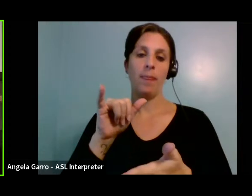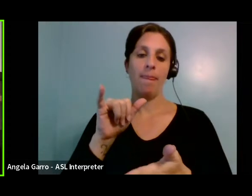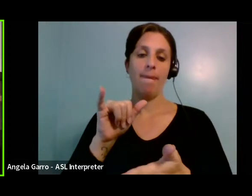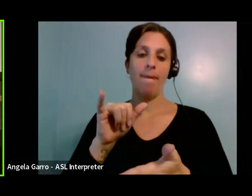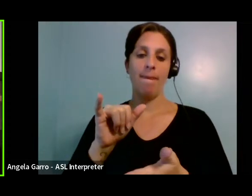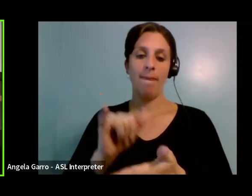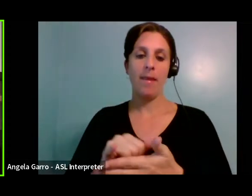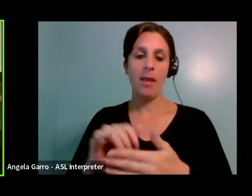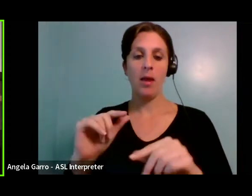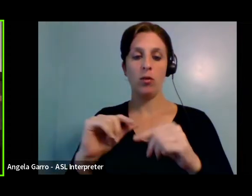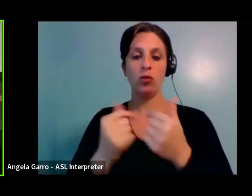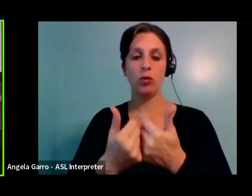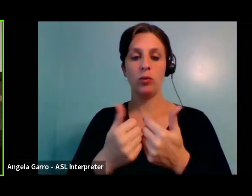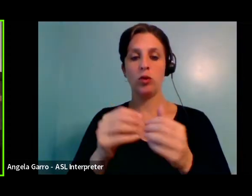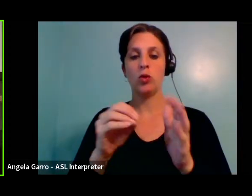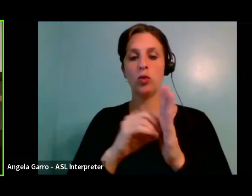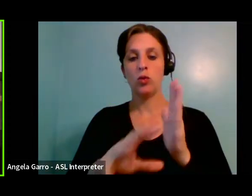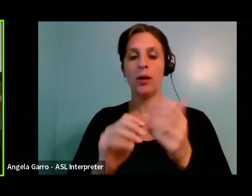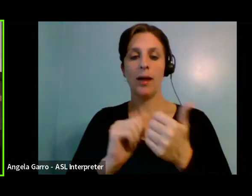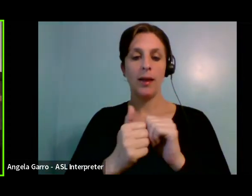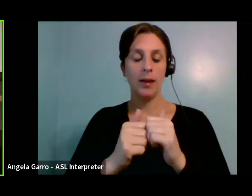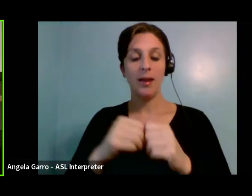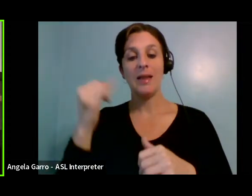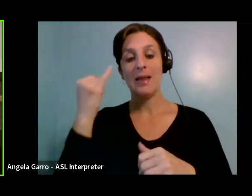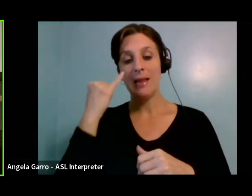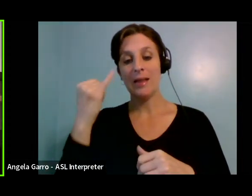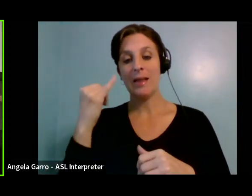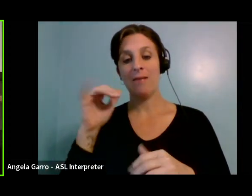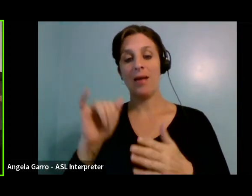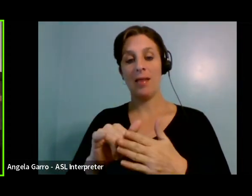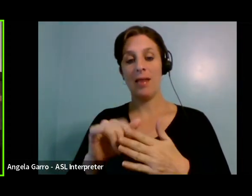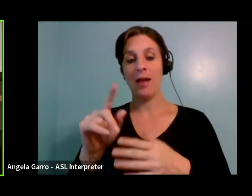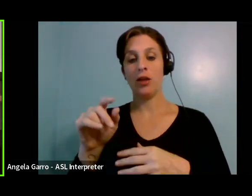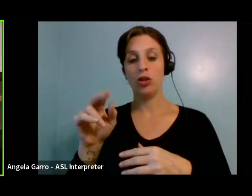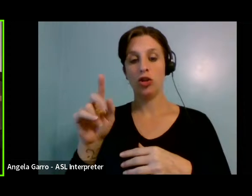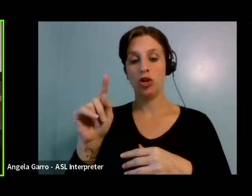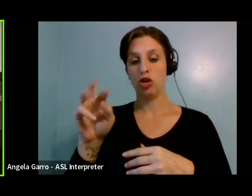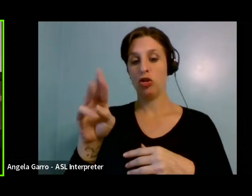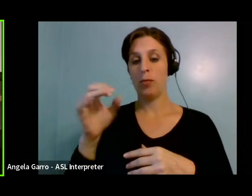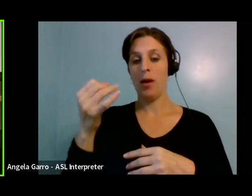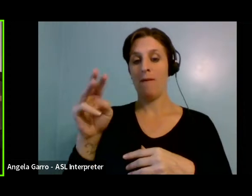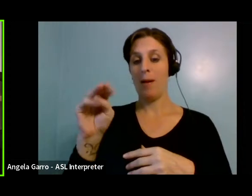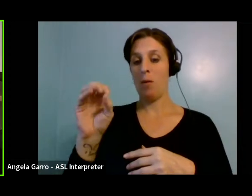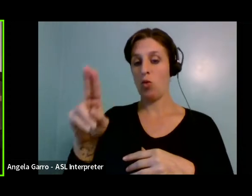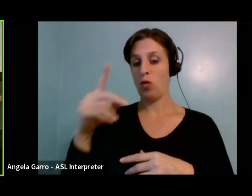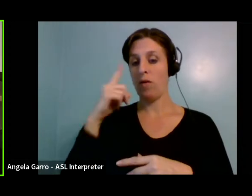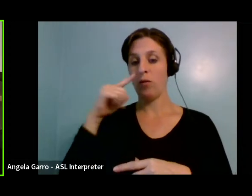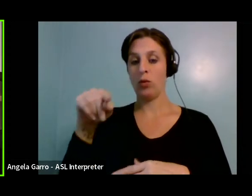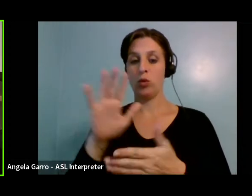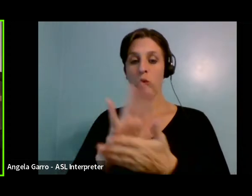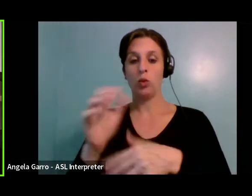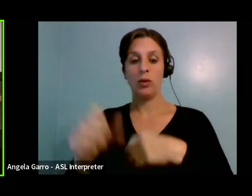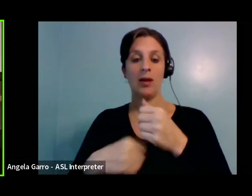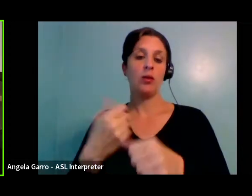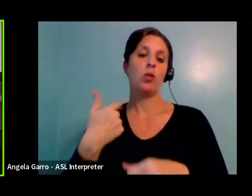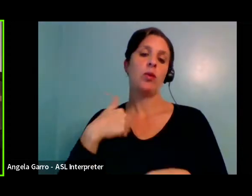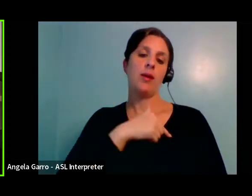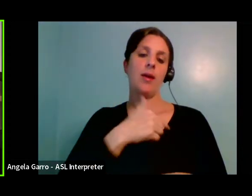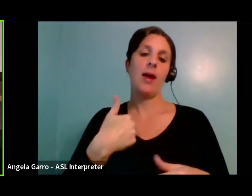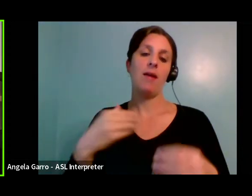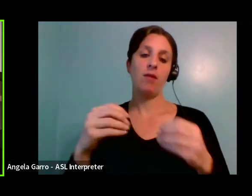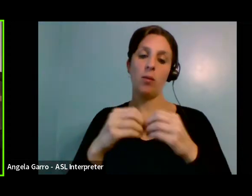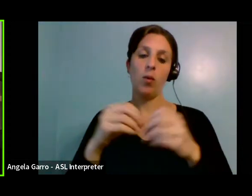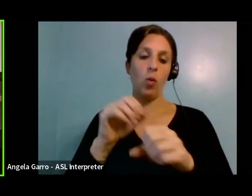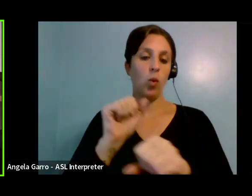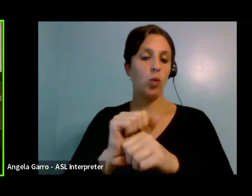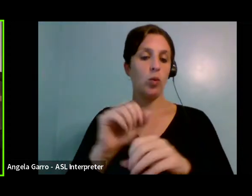groups of student athletes. That term of the MOU, though, is just for this school year. So we have more work to do around